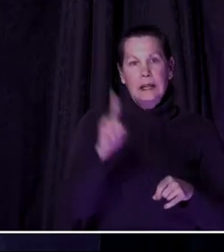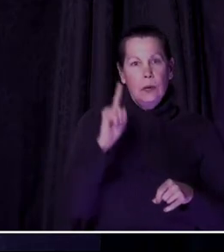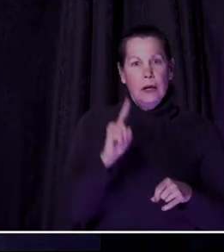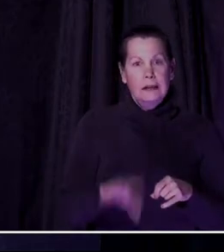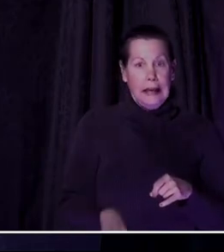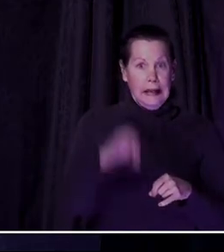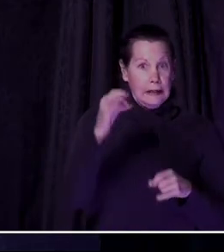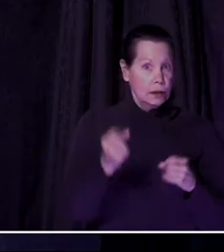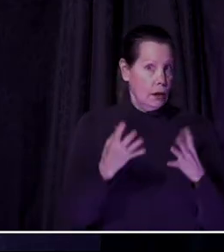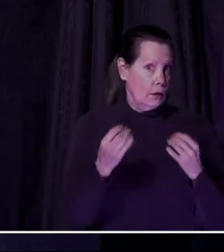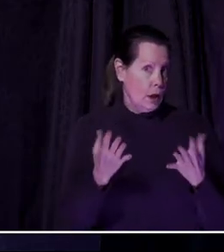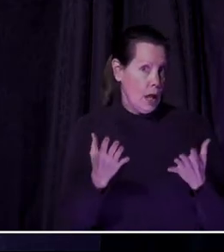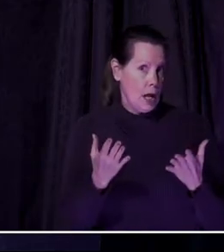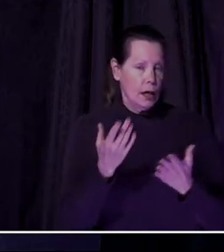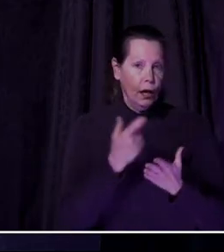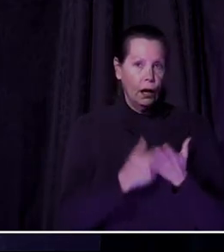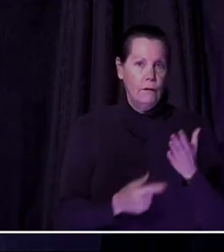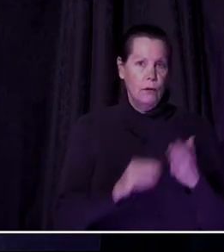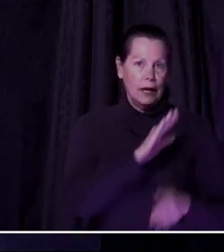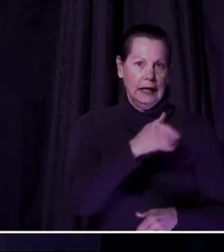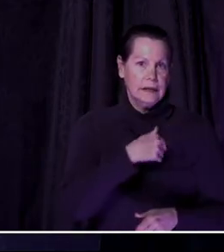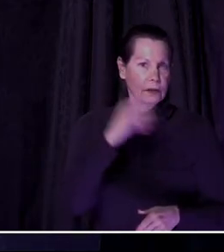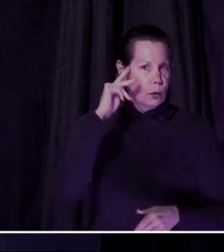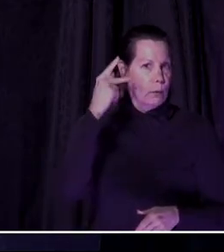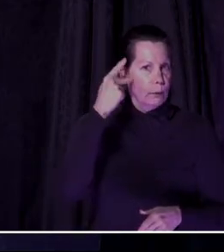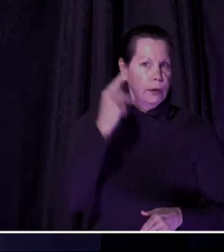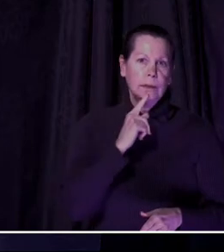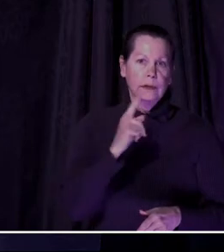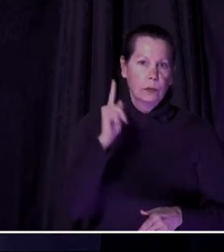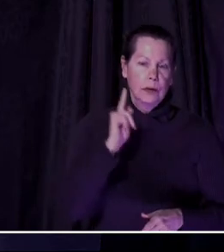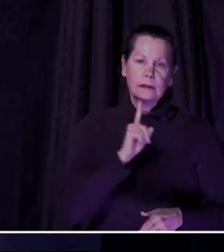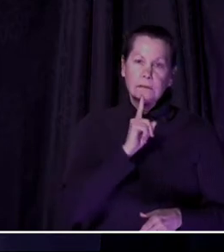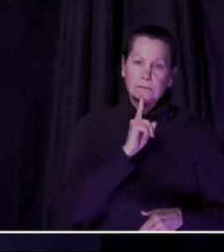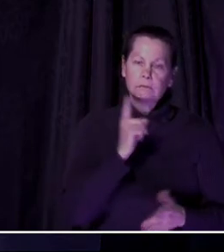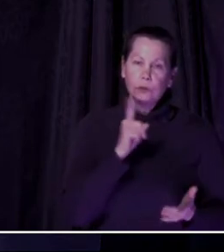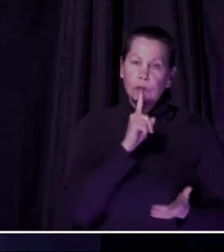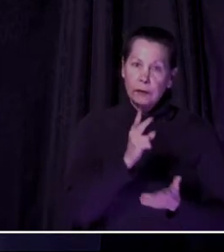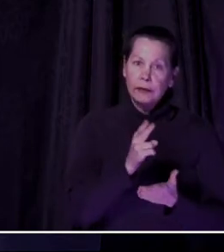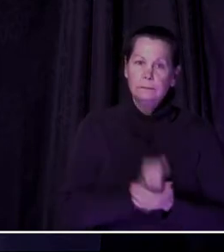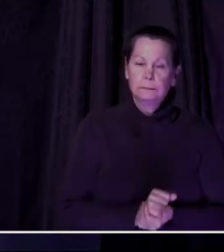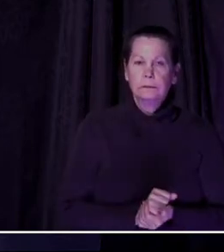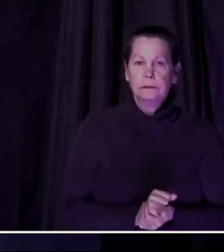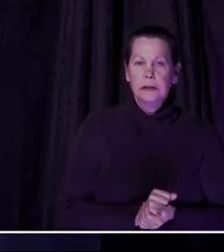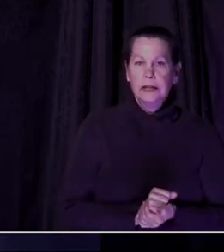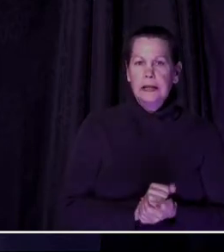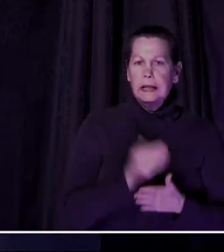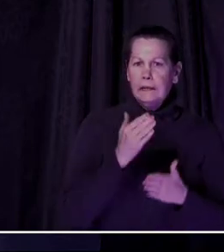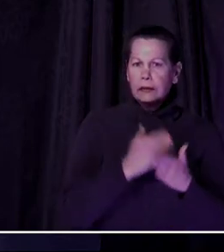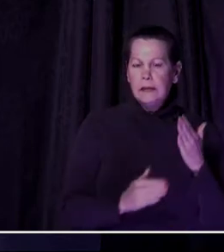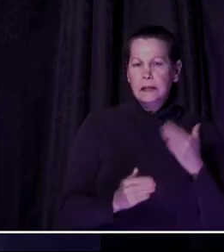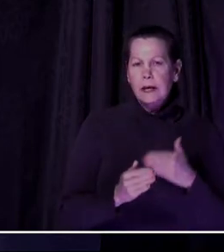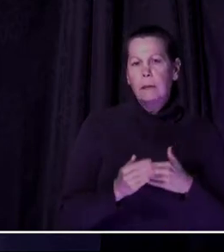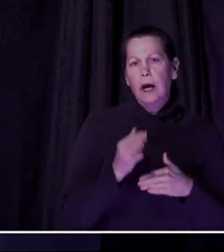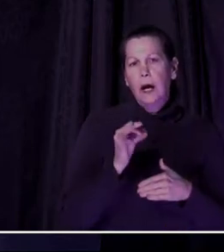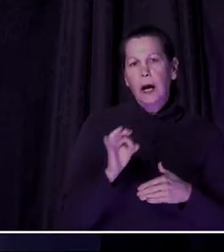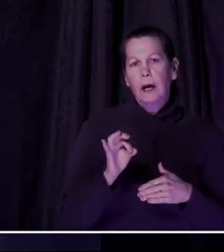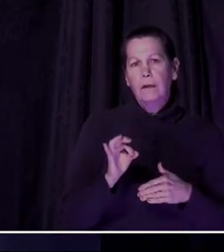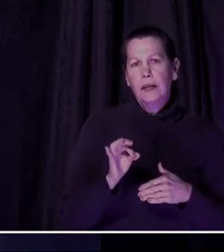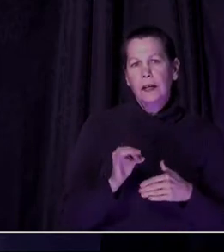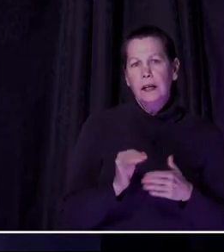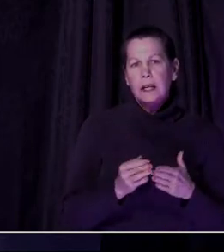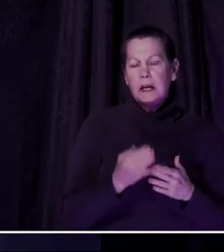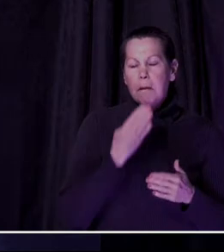discovered a lot of what his sole purpose was, to tell you the truth. even some of the mishaps,